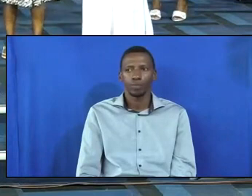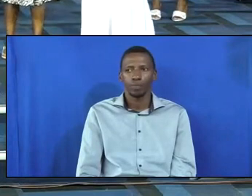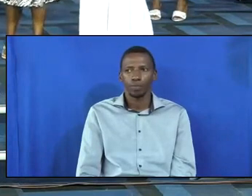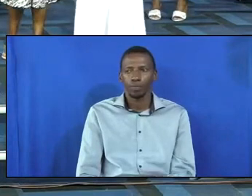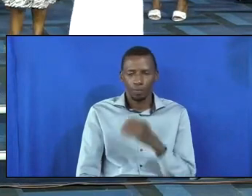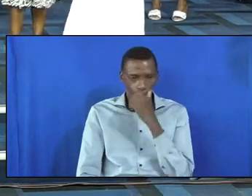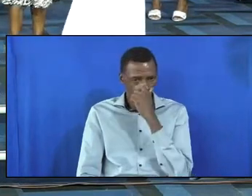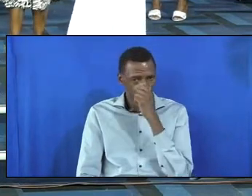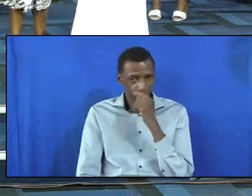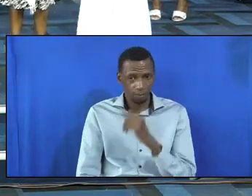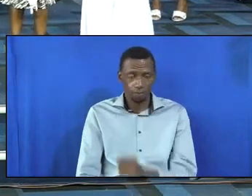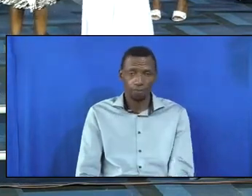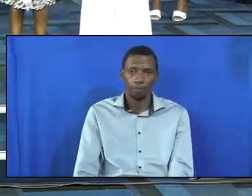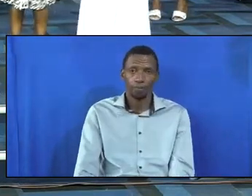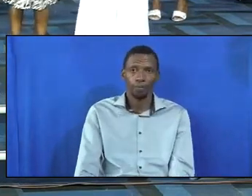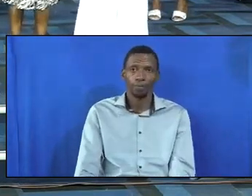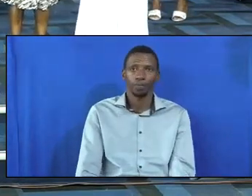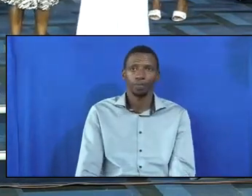Fine.